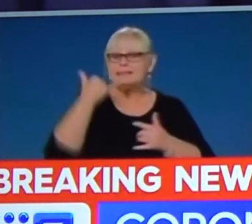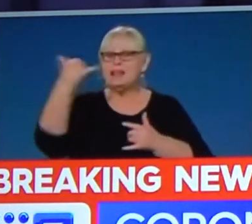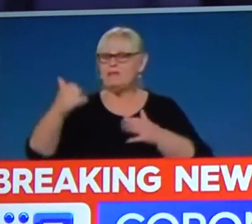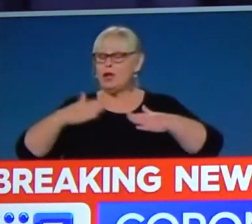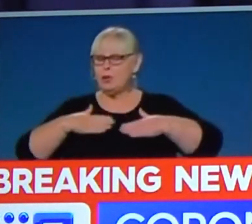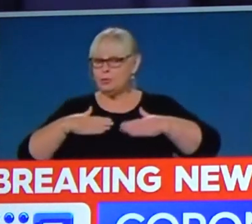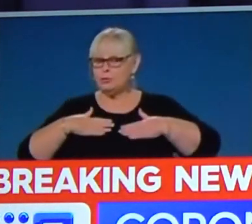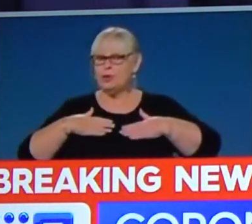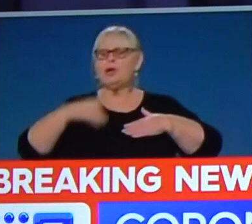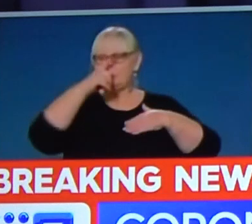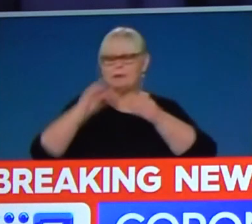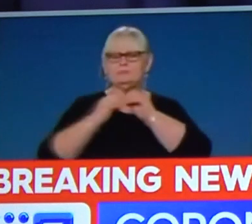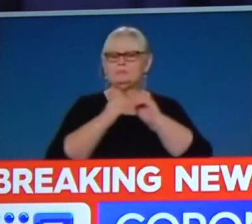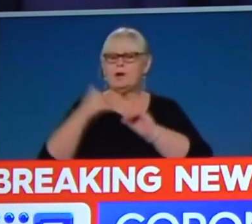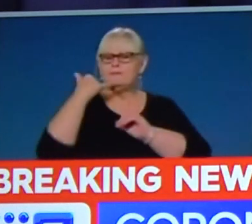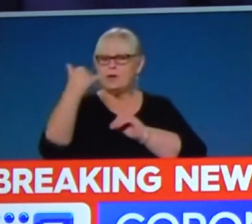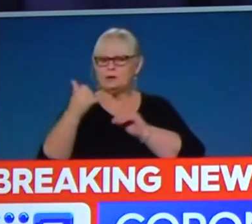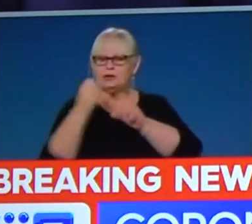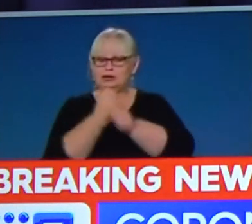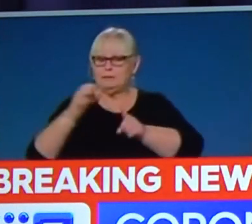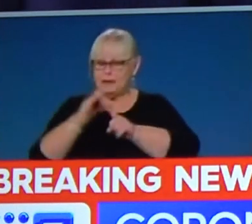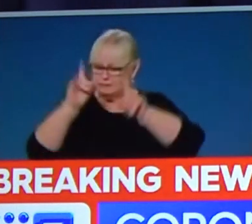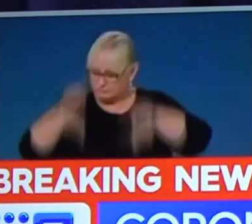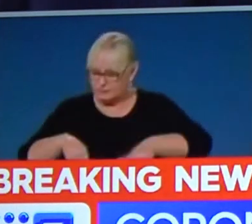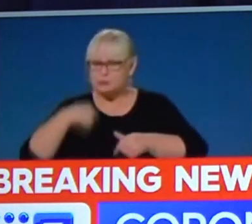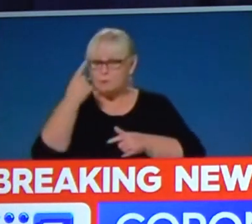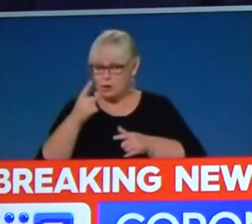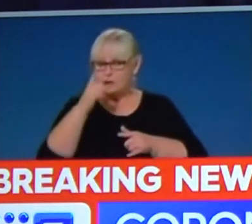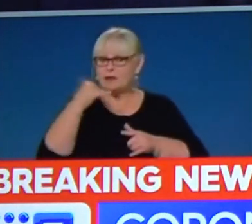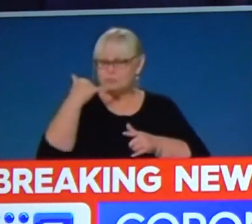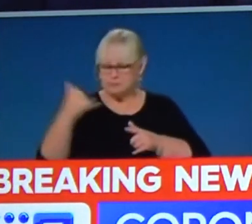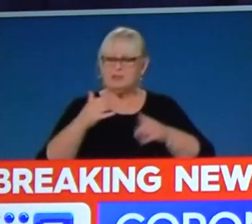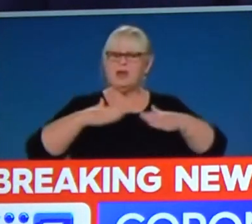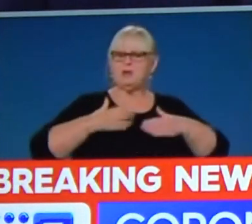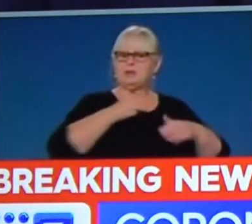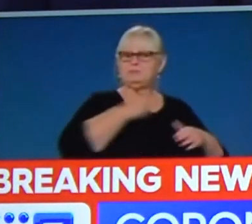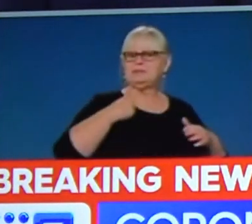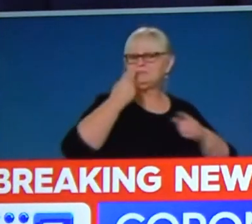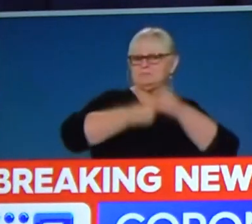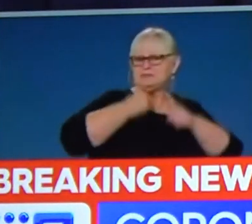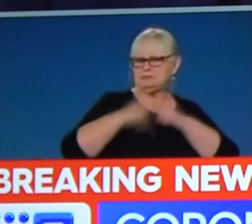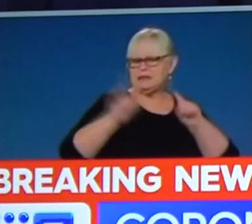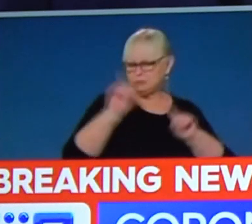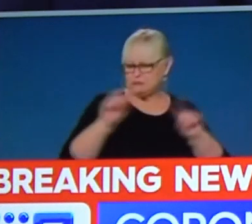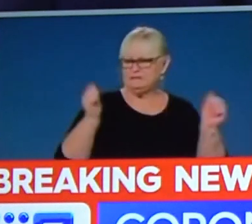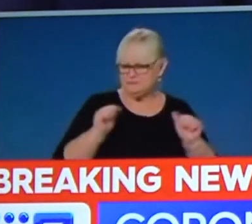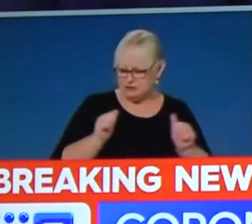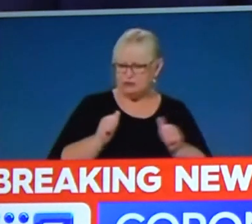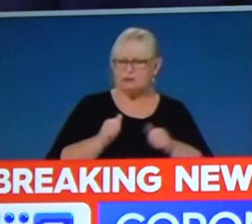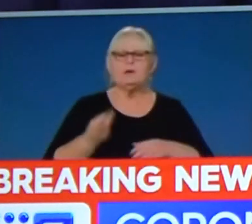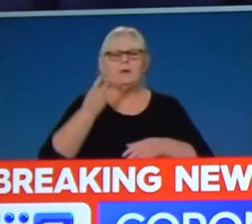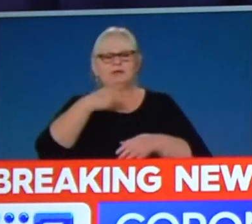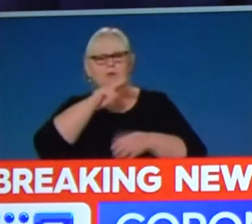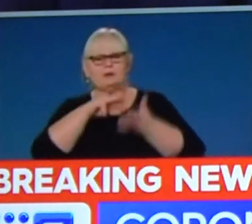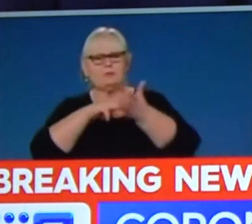get a consultation over the phone with your doctor. That starts tomorrow. The Health Minister announced that and went through the details today. Some